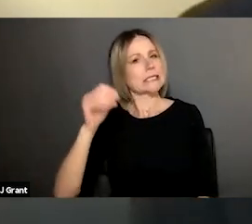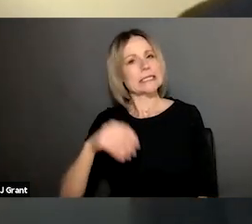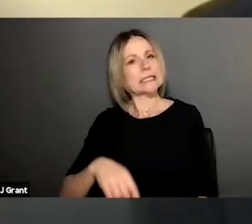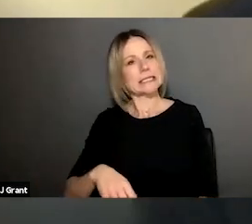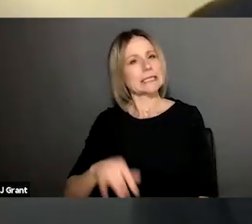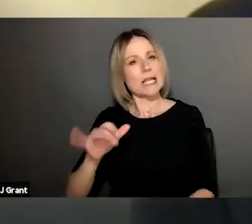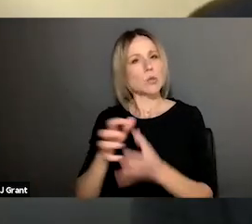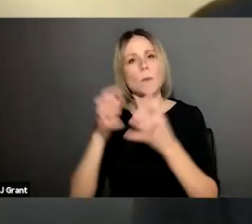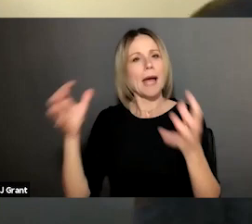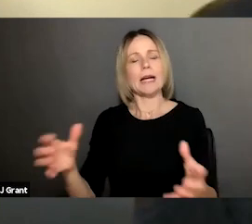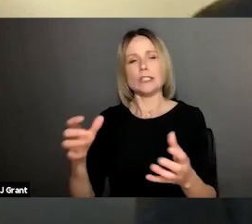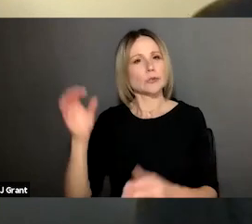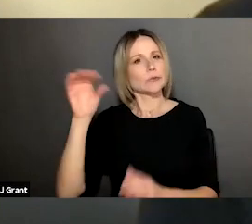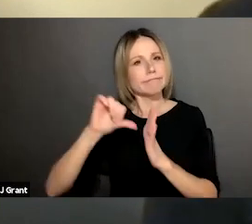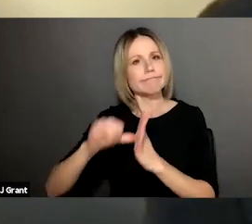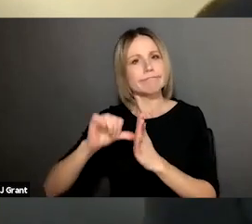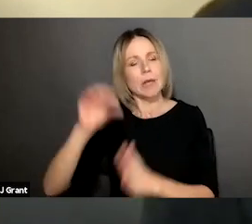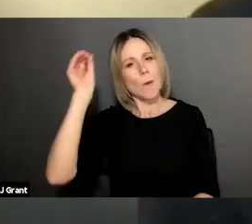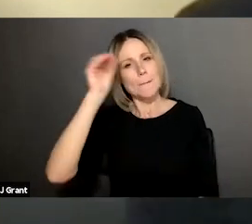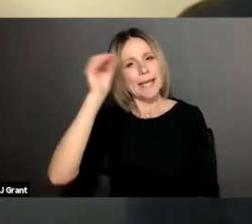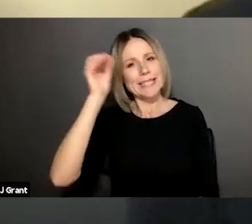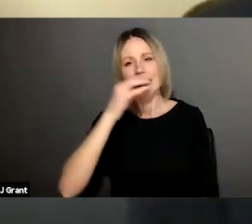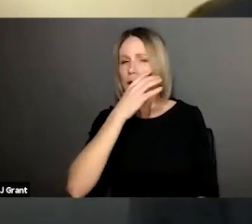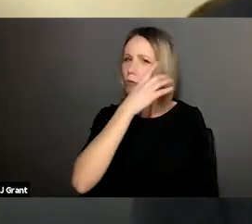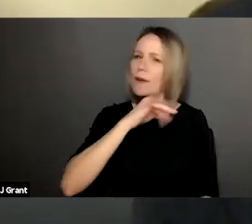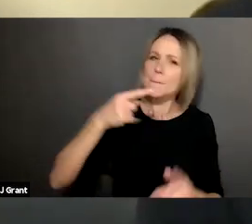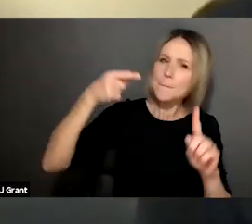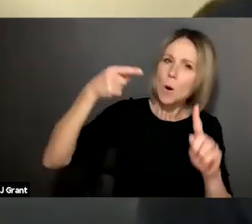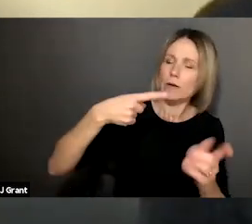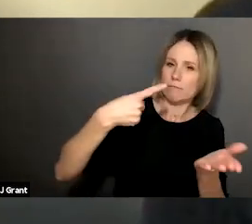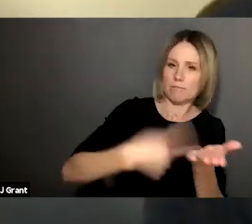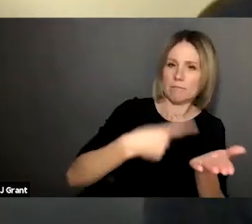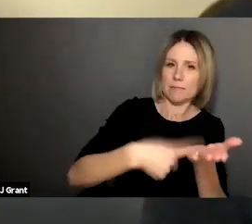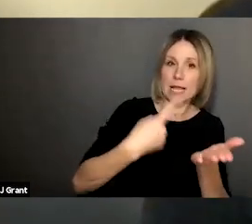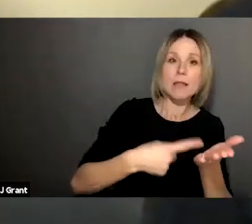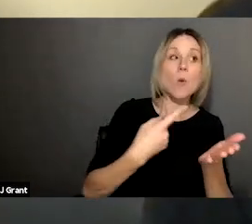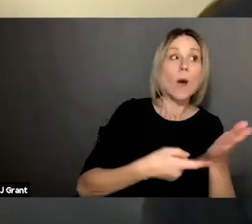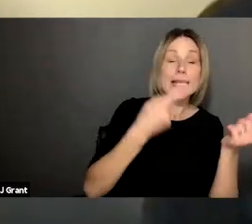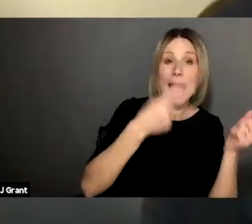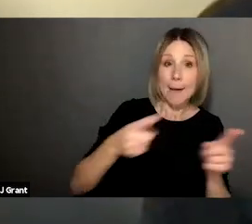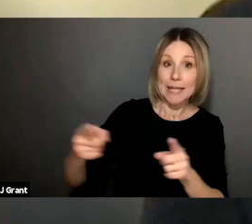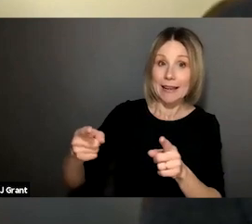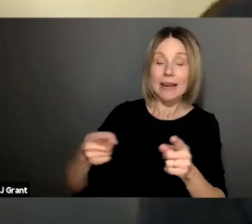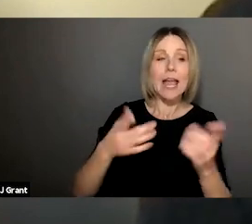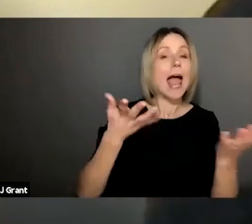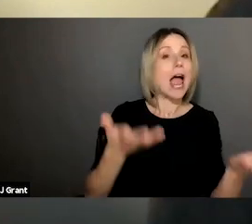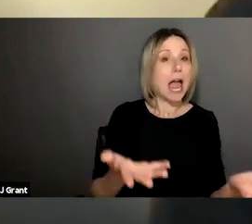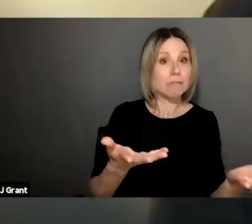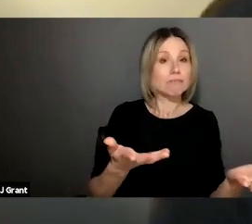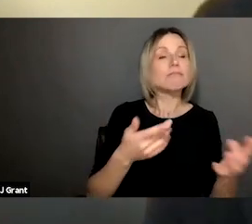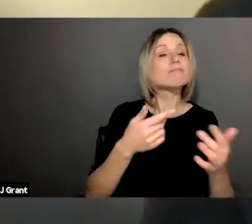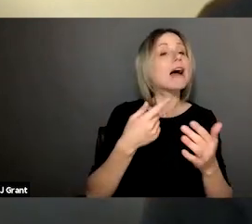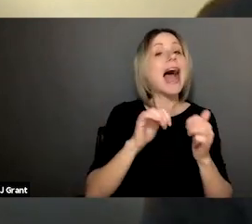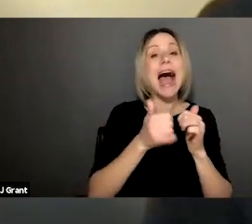the answers to the questions that we raised with the subject of the story. I think the answer or